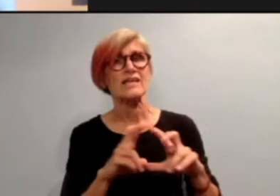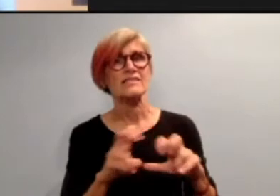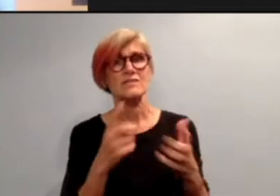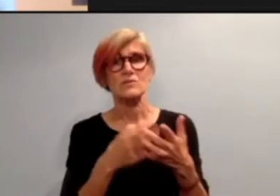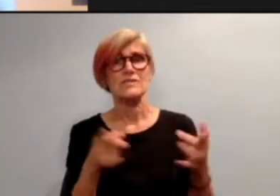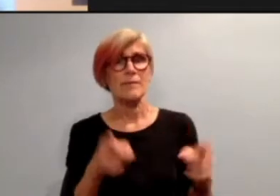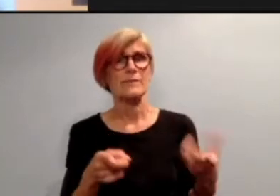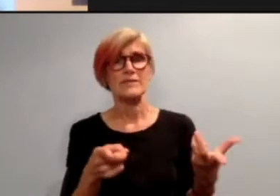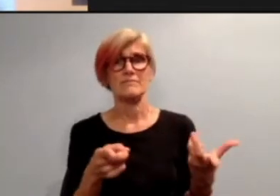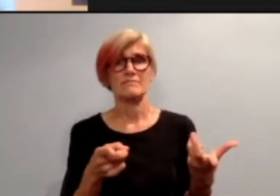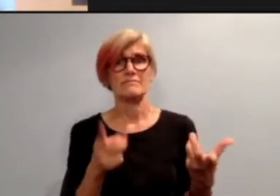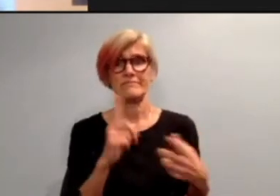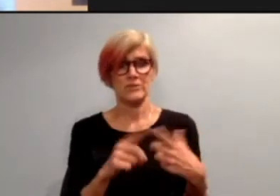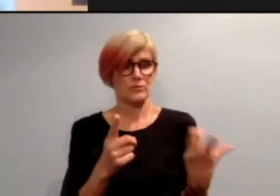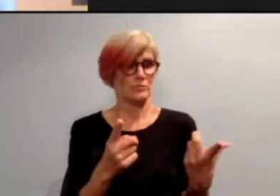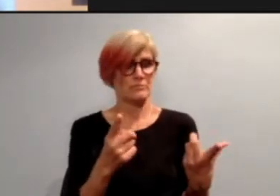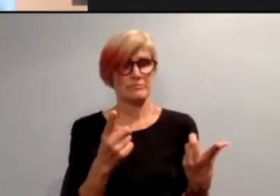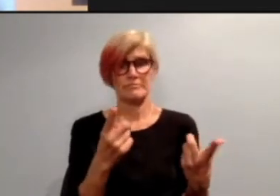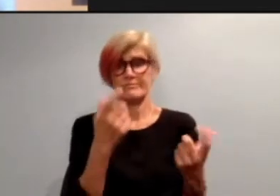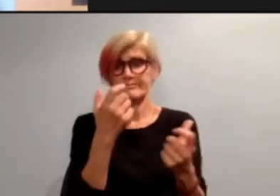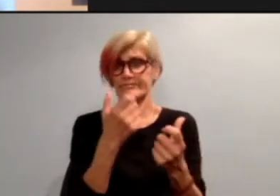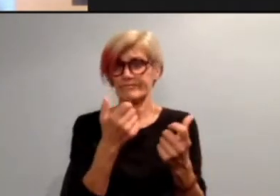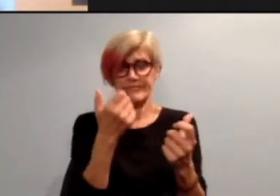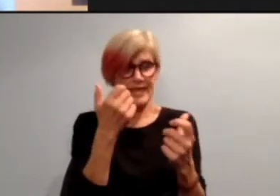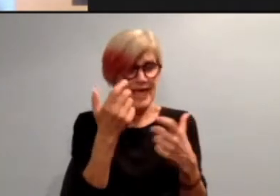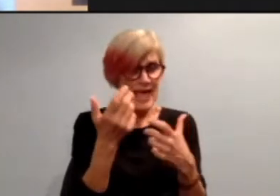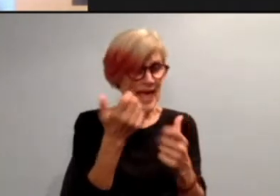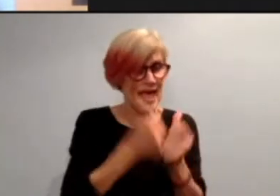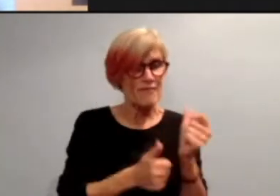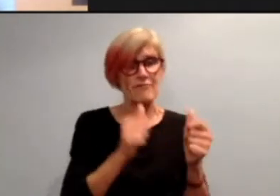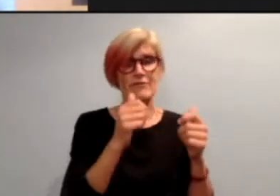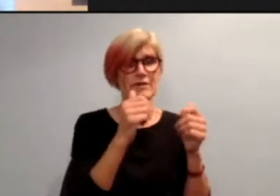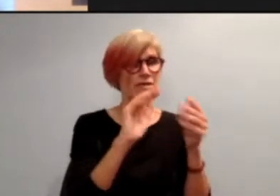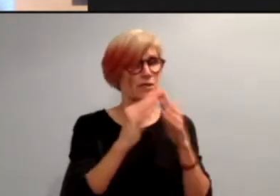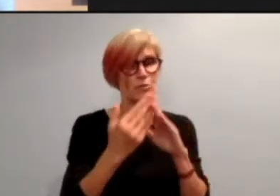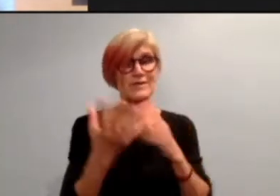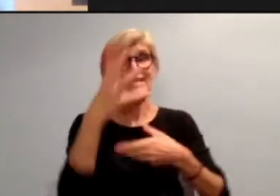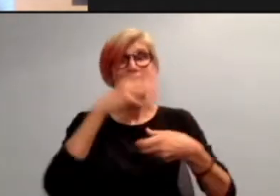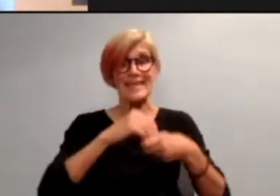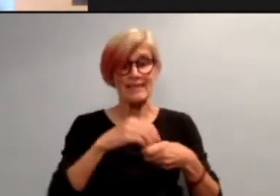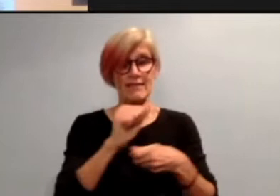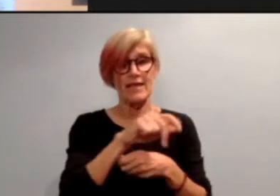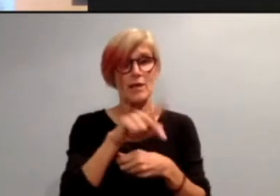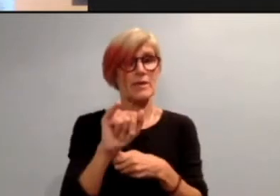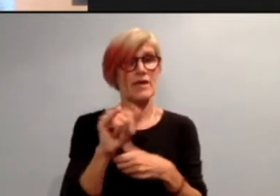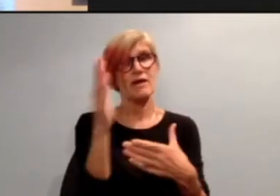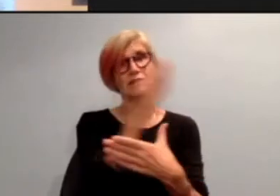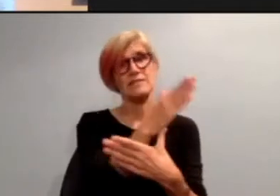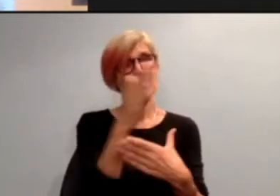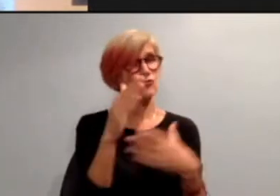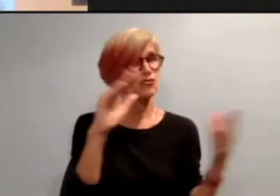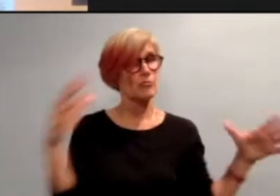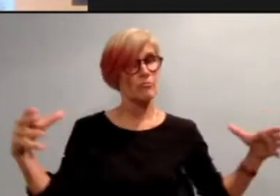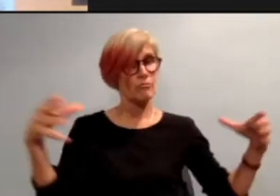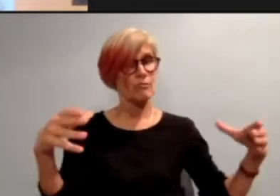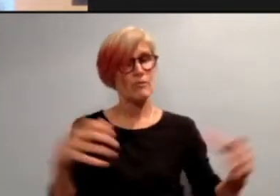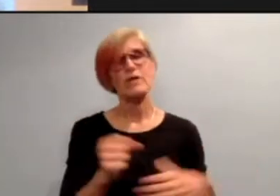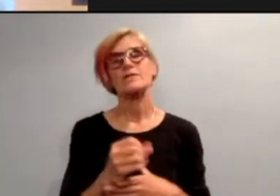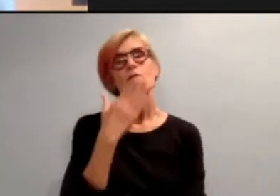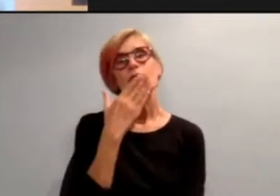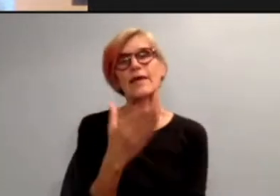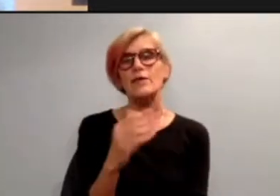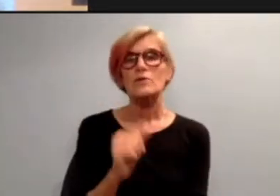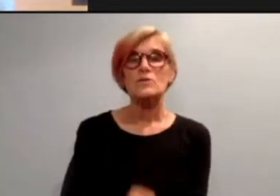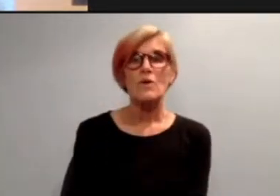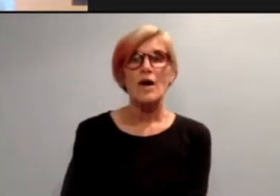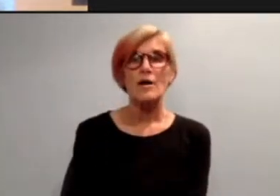to every different community in the API spectrum. So thank you so much, Manju. So Catt,